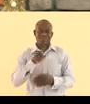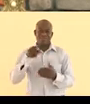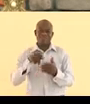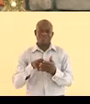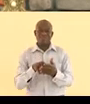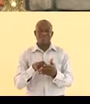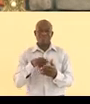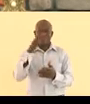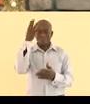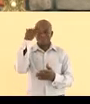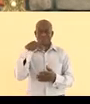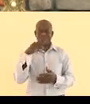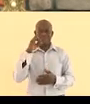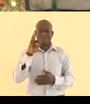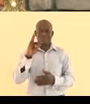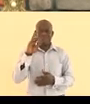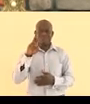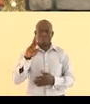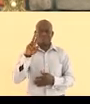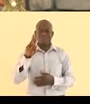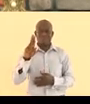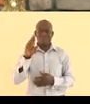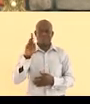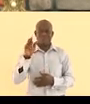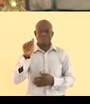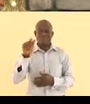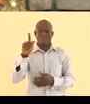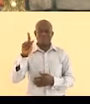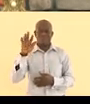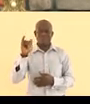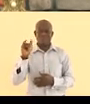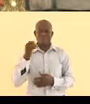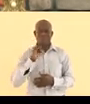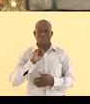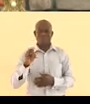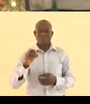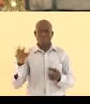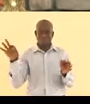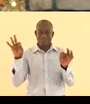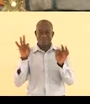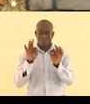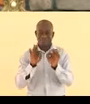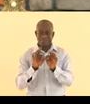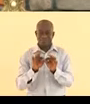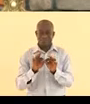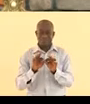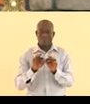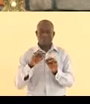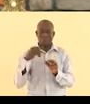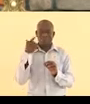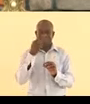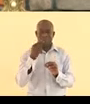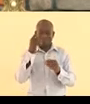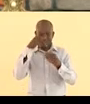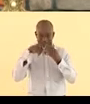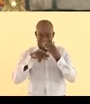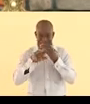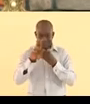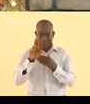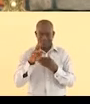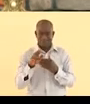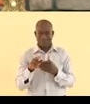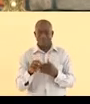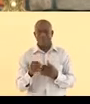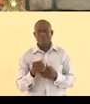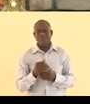See, this is why frugality is so important for anyone who will serve the Lord. Why do you